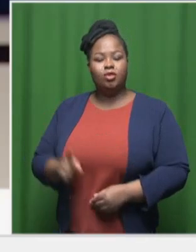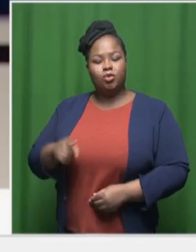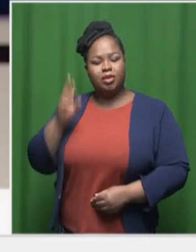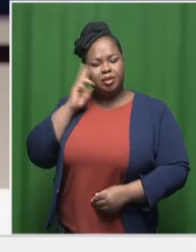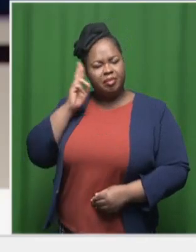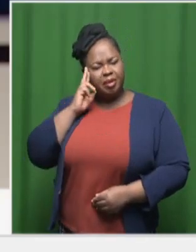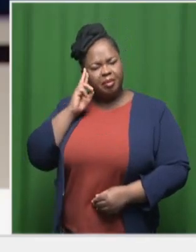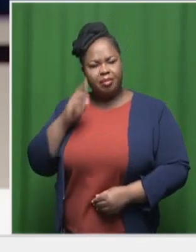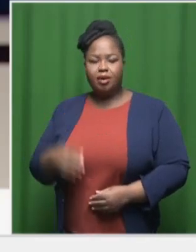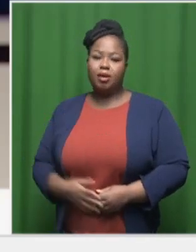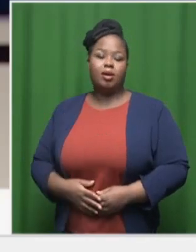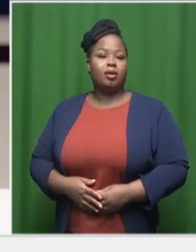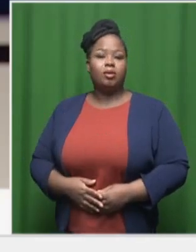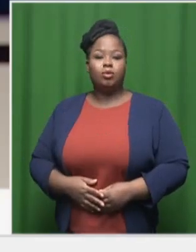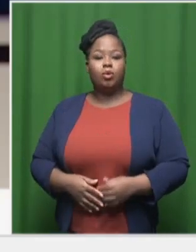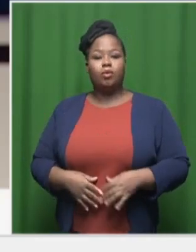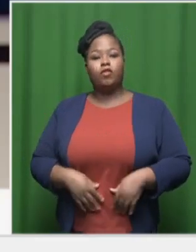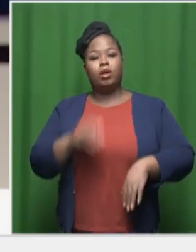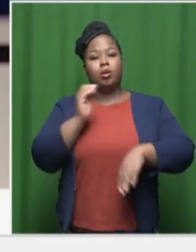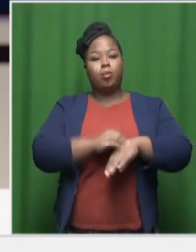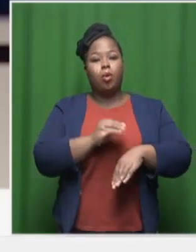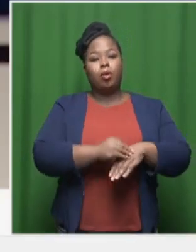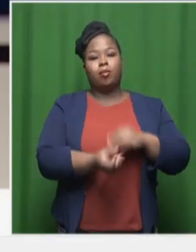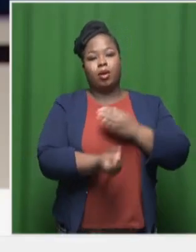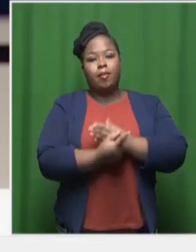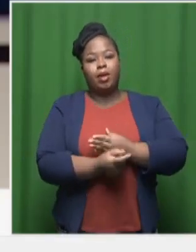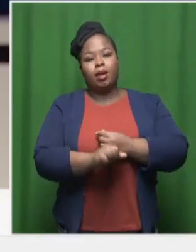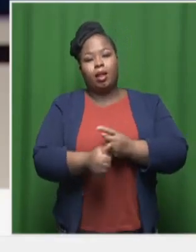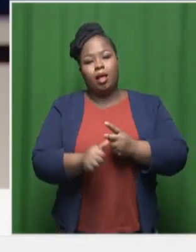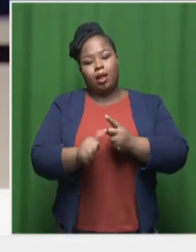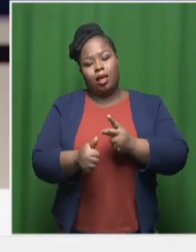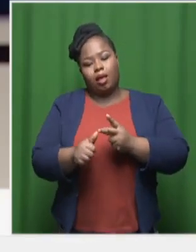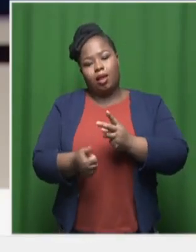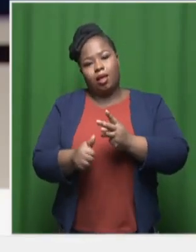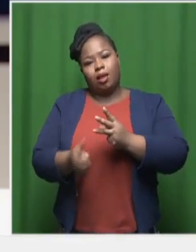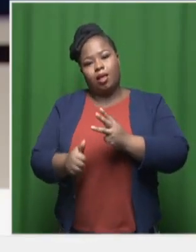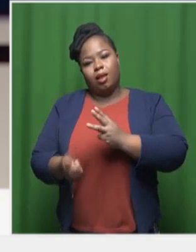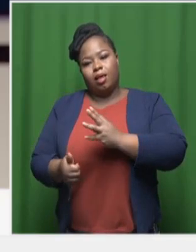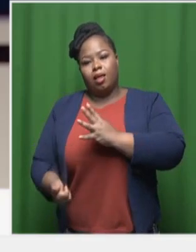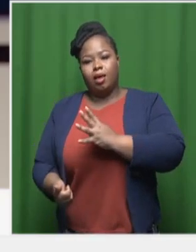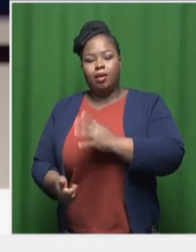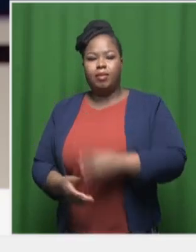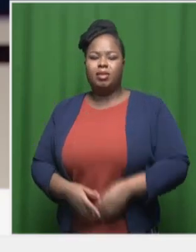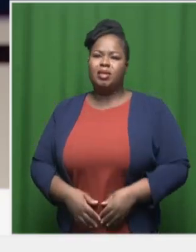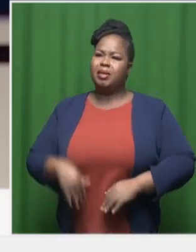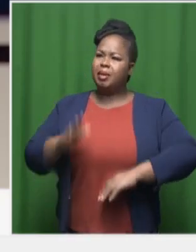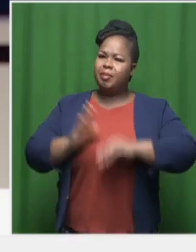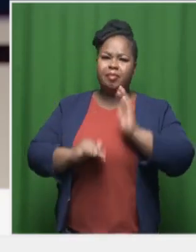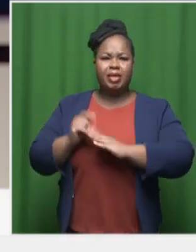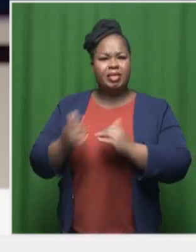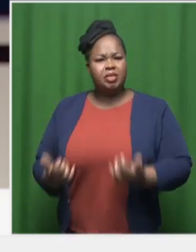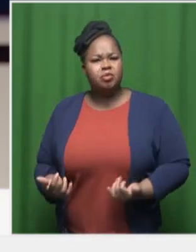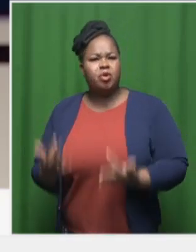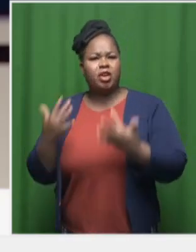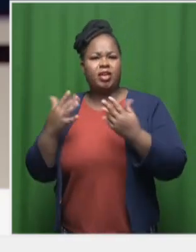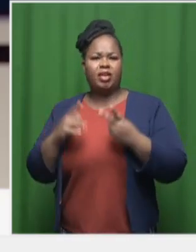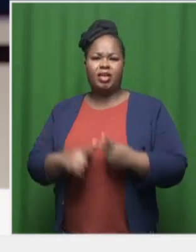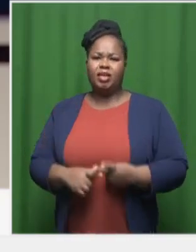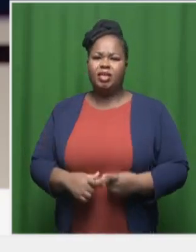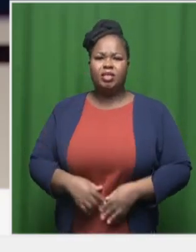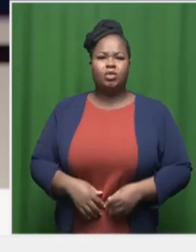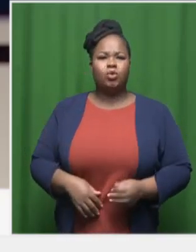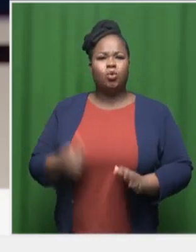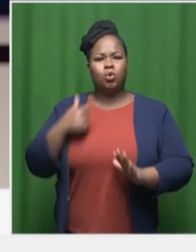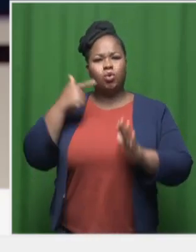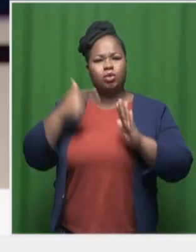we're jumping literally from one crisis to the other. Buildings burning, you had diesel